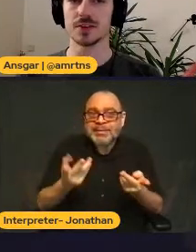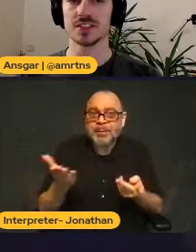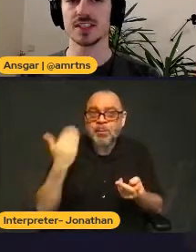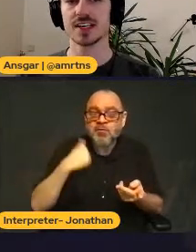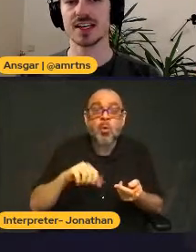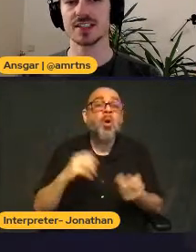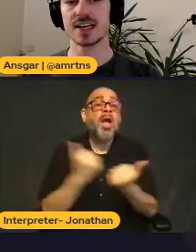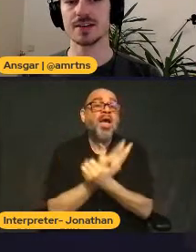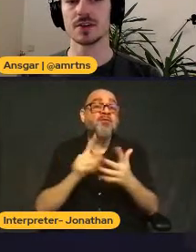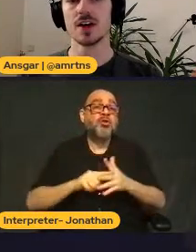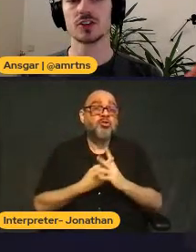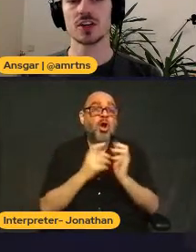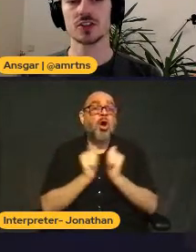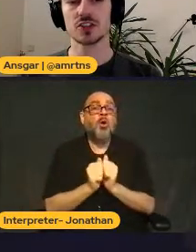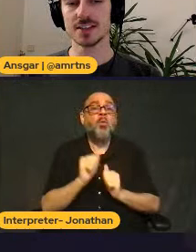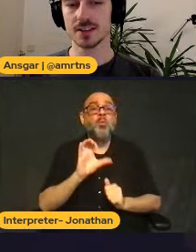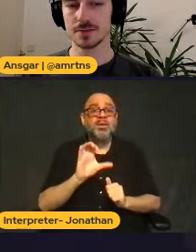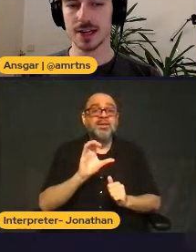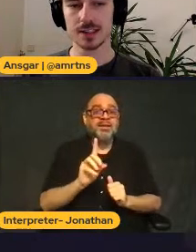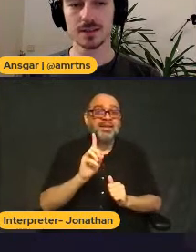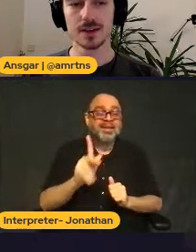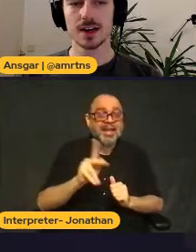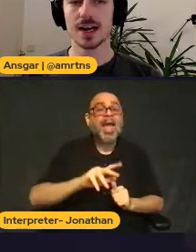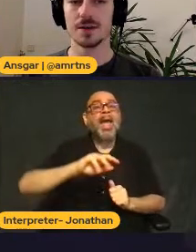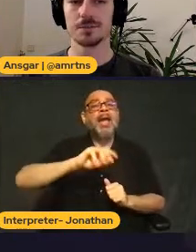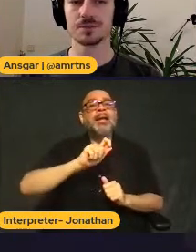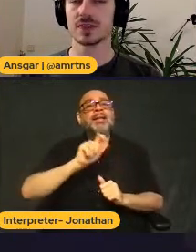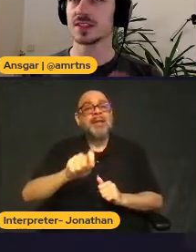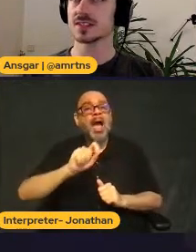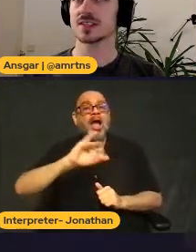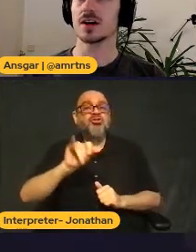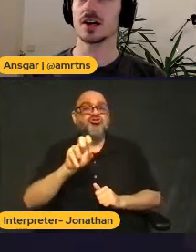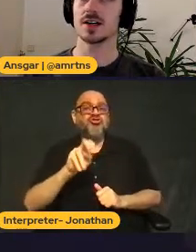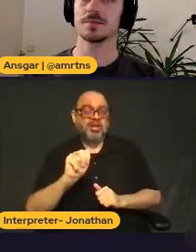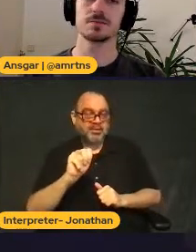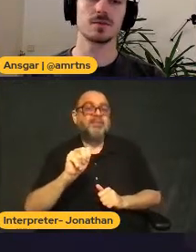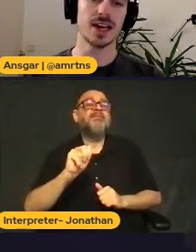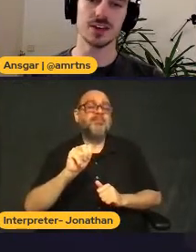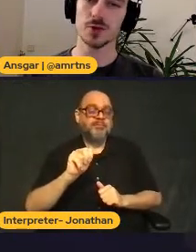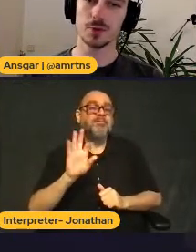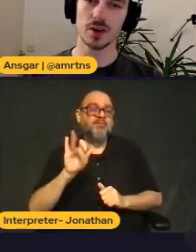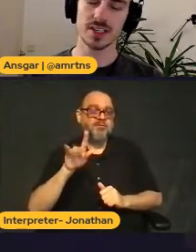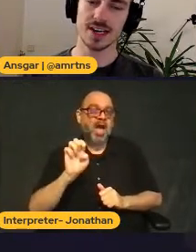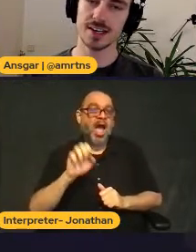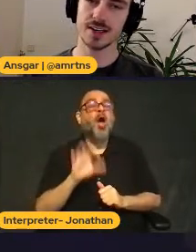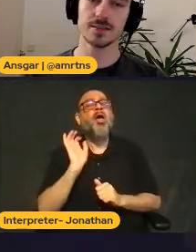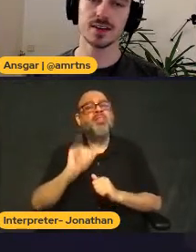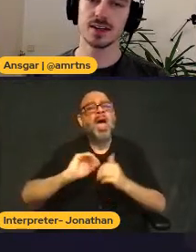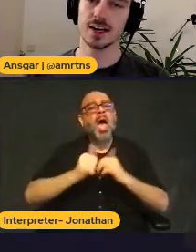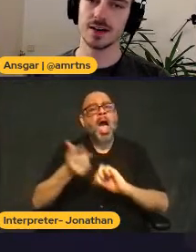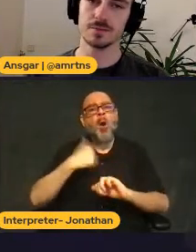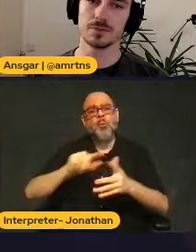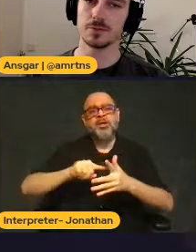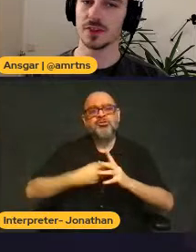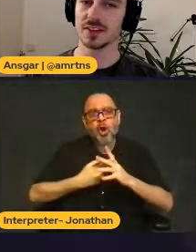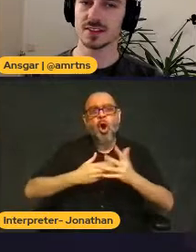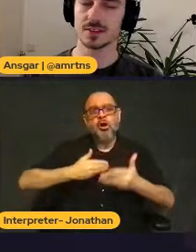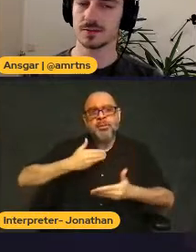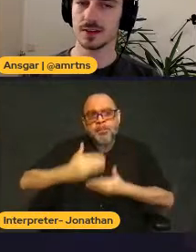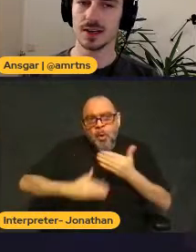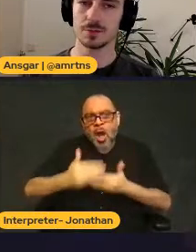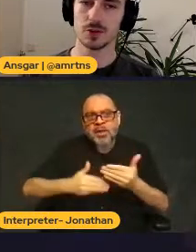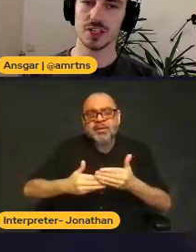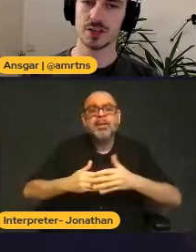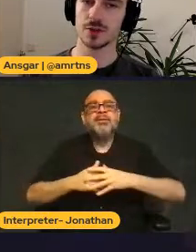starts with a CDK-TF.json file. This is our entry point, for